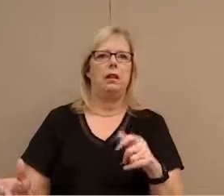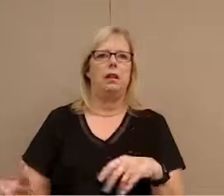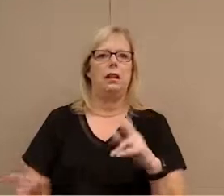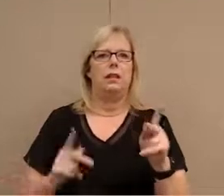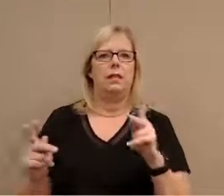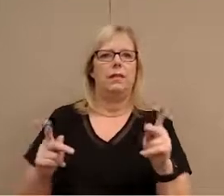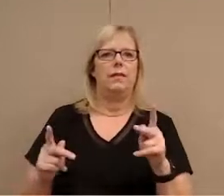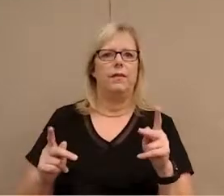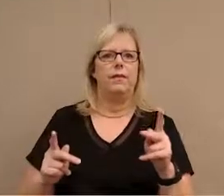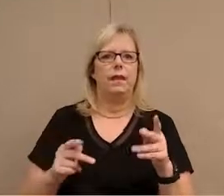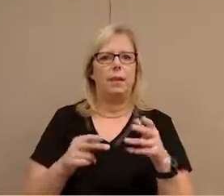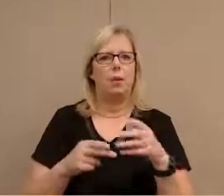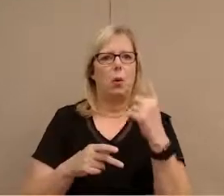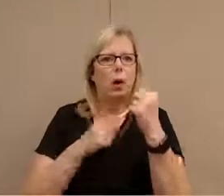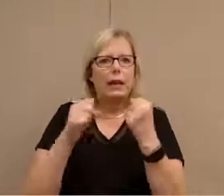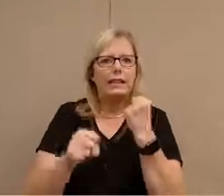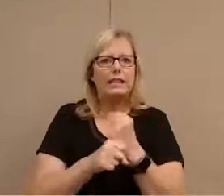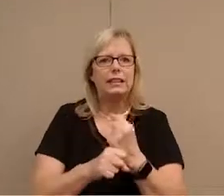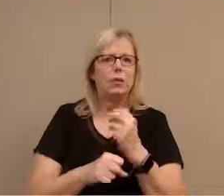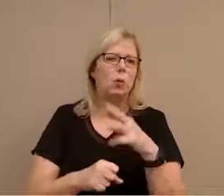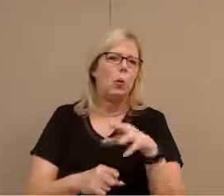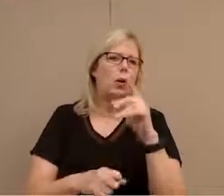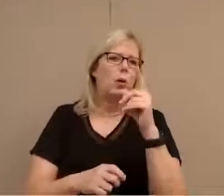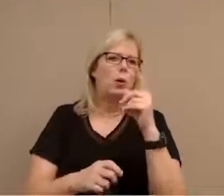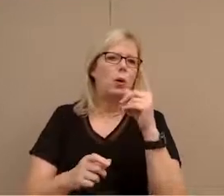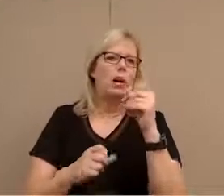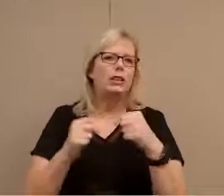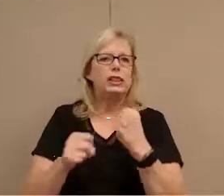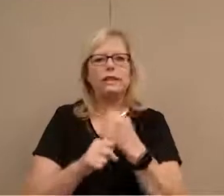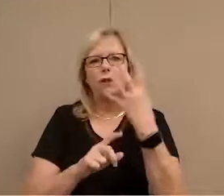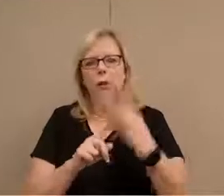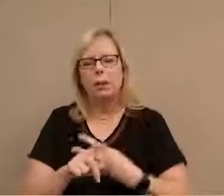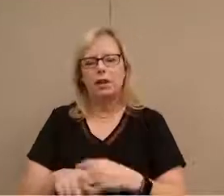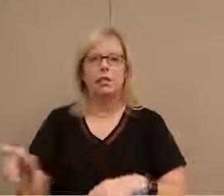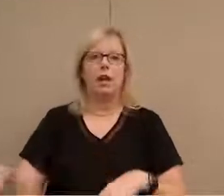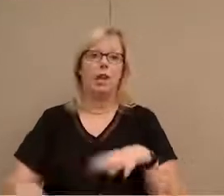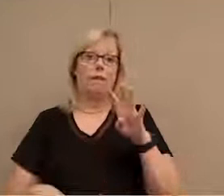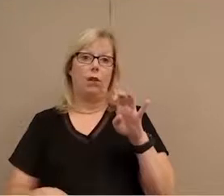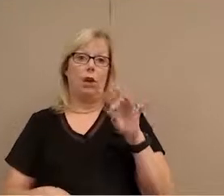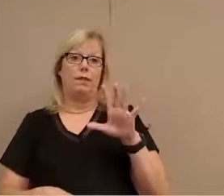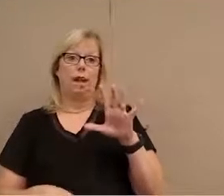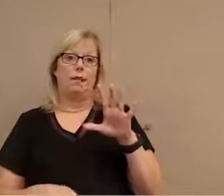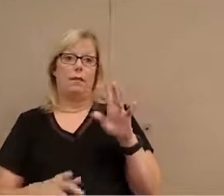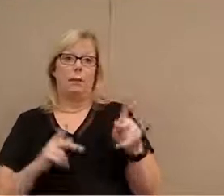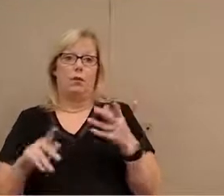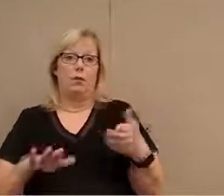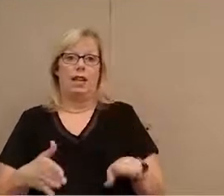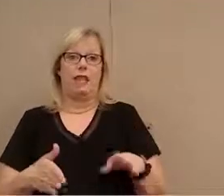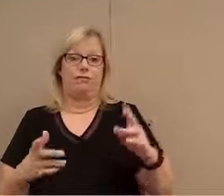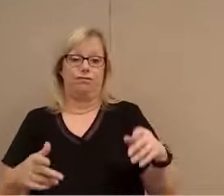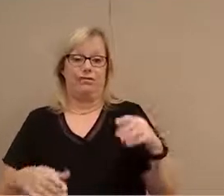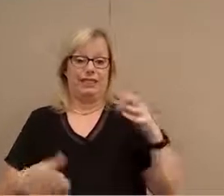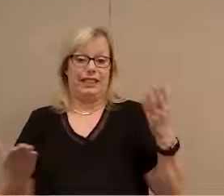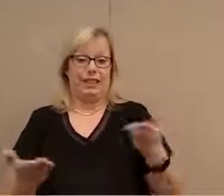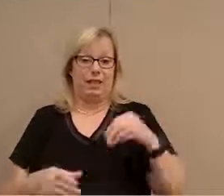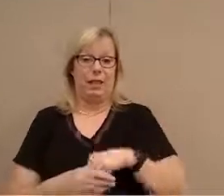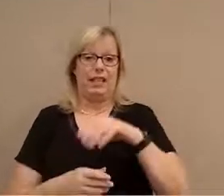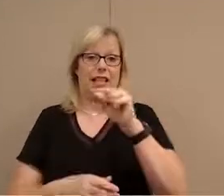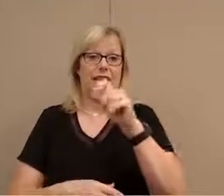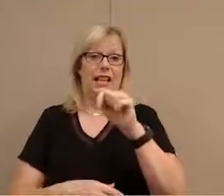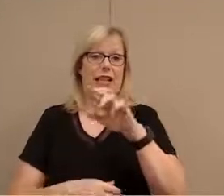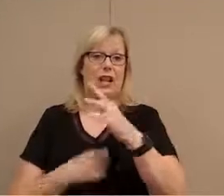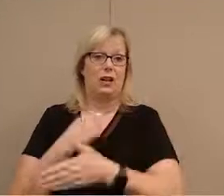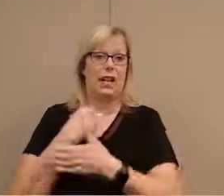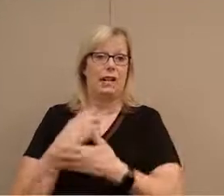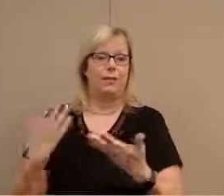people in 1 year or in 16 months. And 485 of those in St. Clair County, right here in our home.